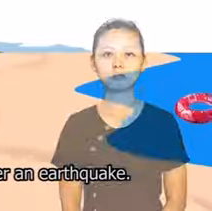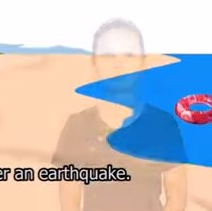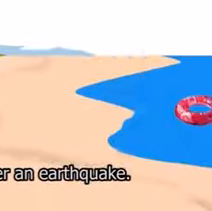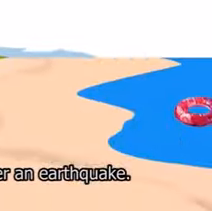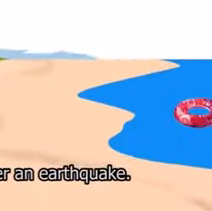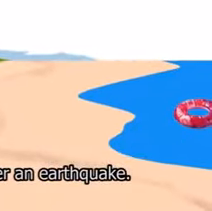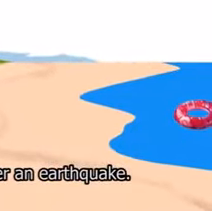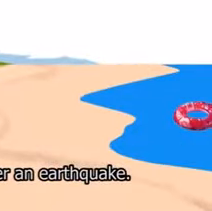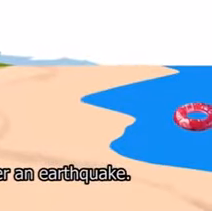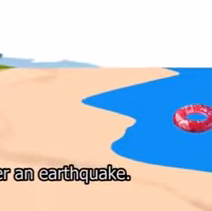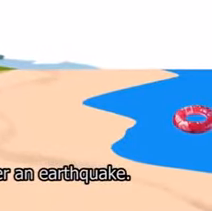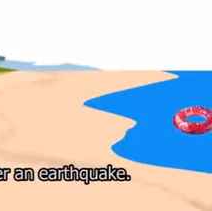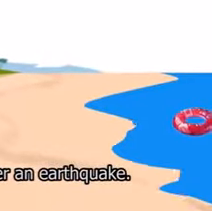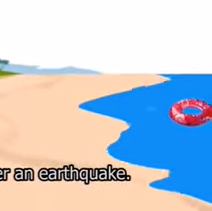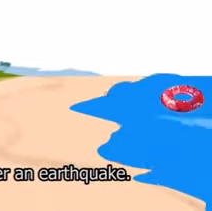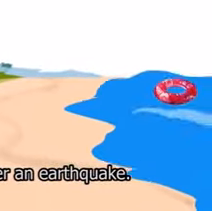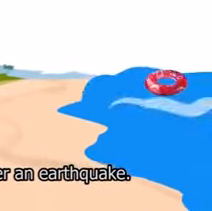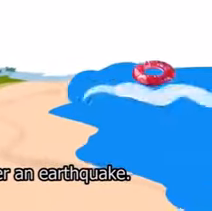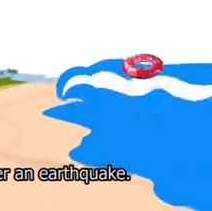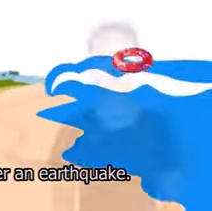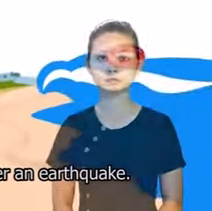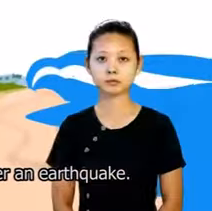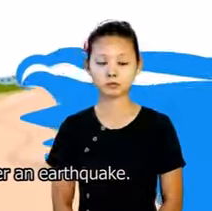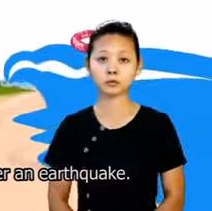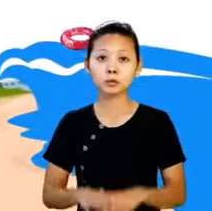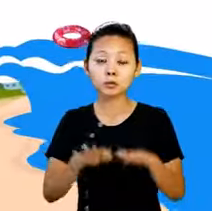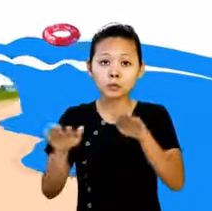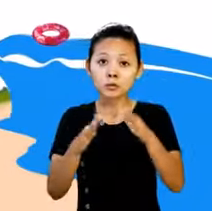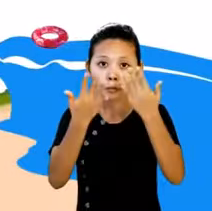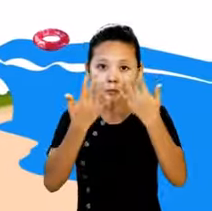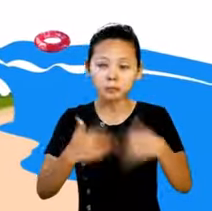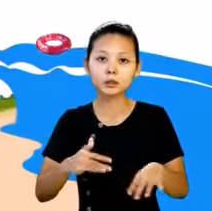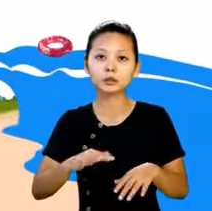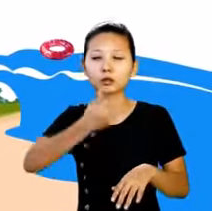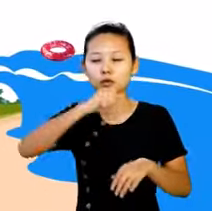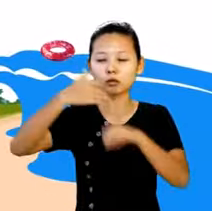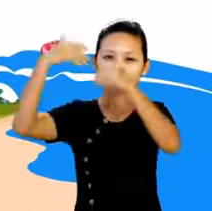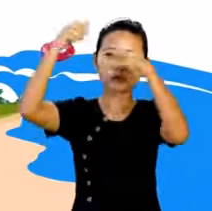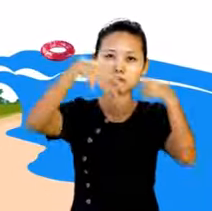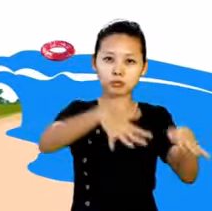that tsunami can occur even after an earthquake.